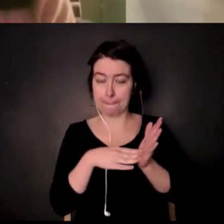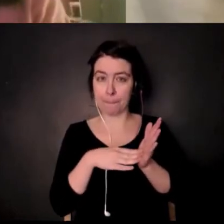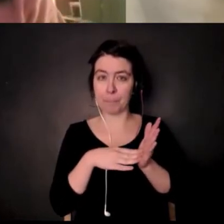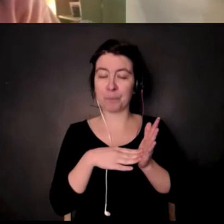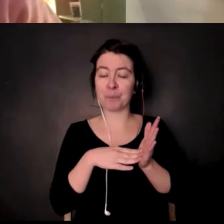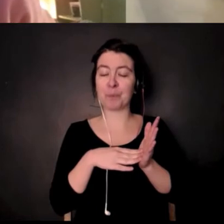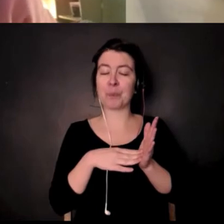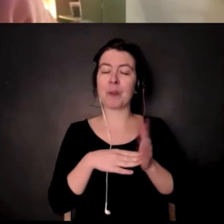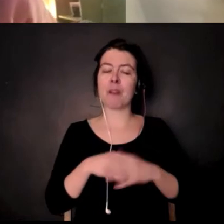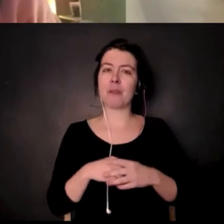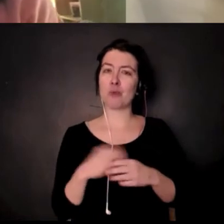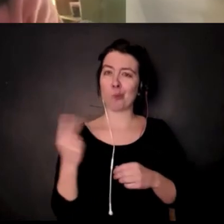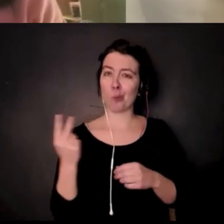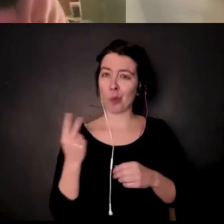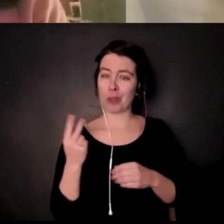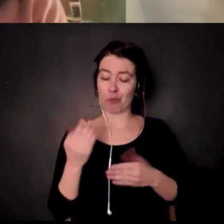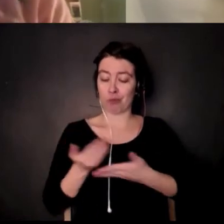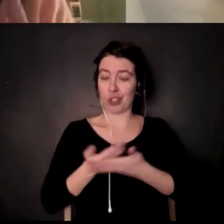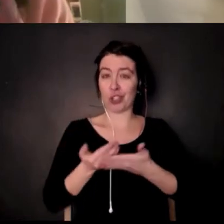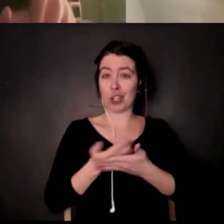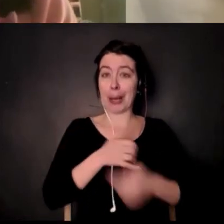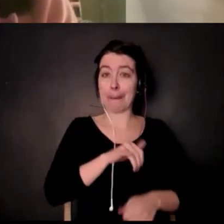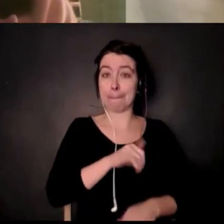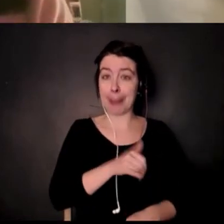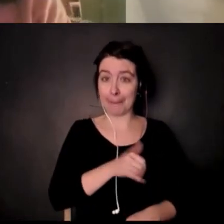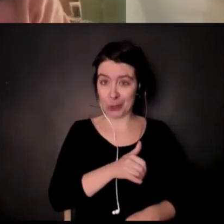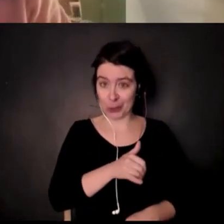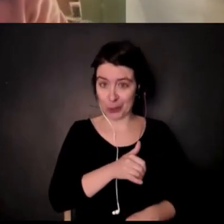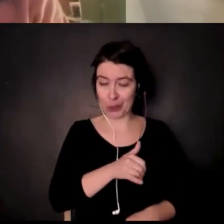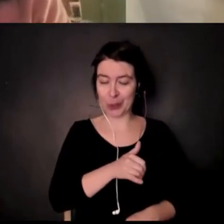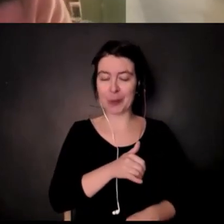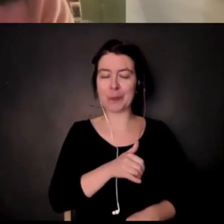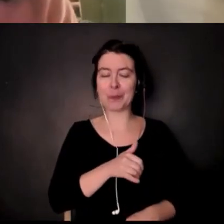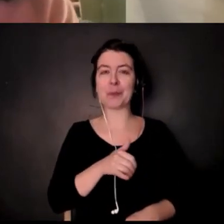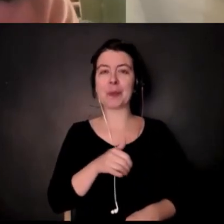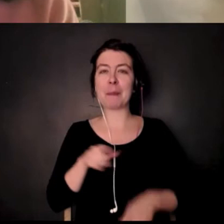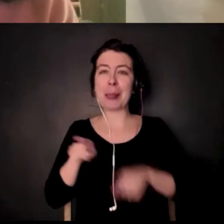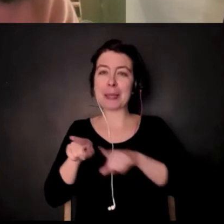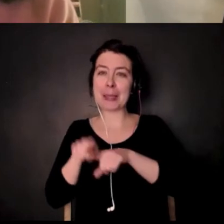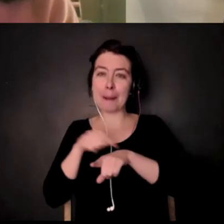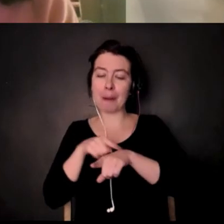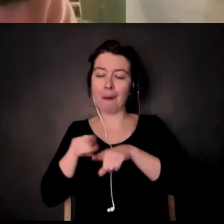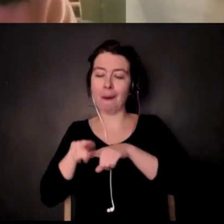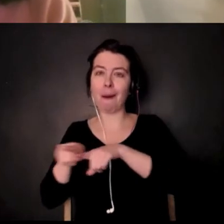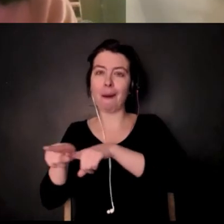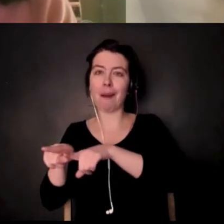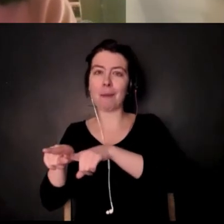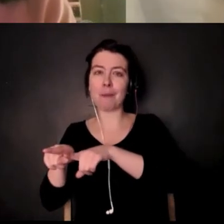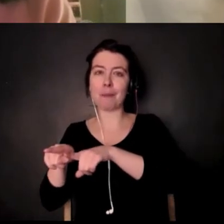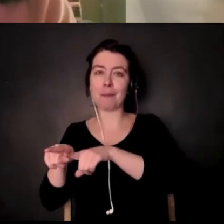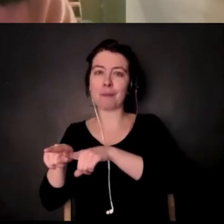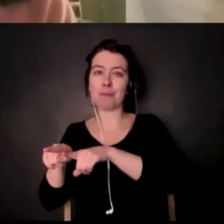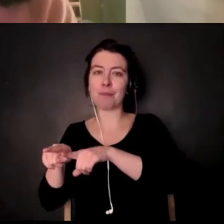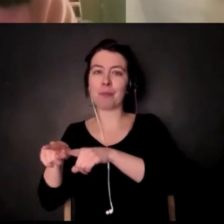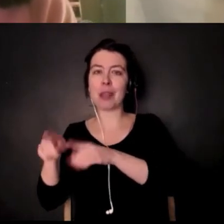magnitudes, I was also having a discussion with two people in the audience right now, a curator called Helen Starr and